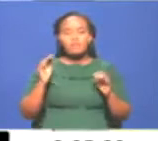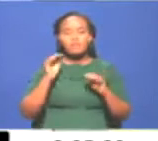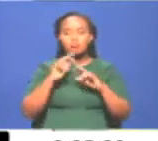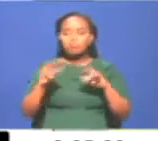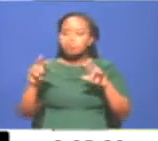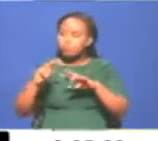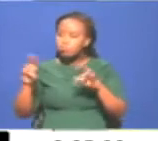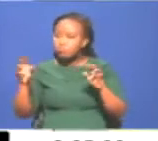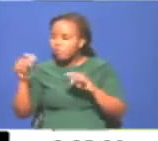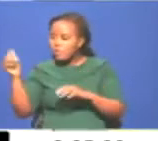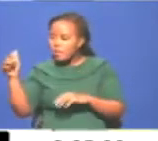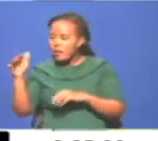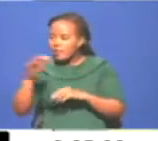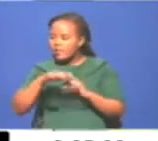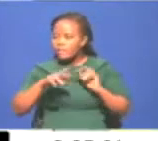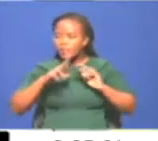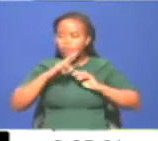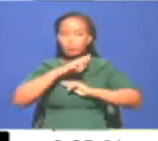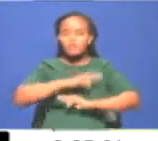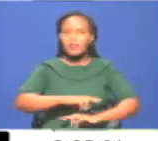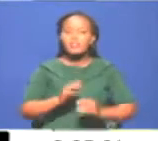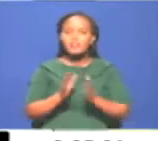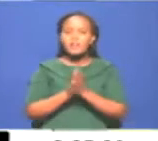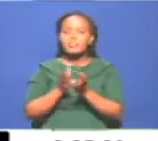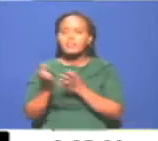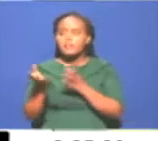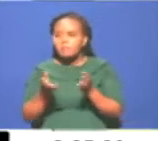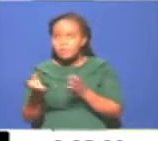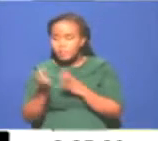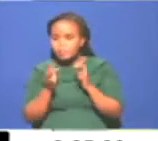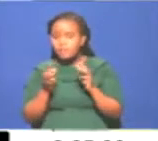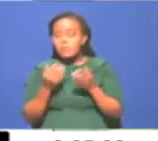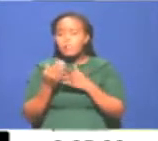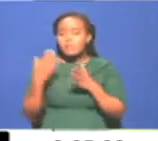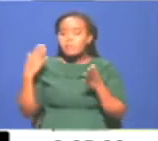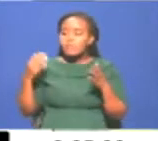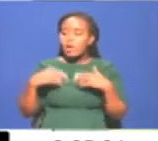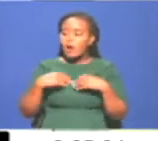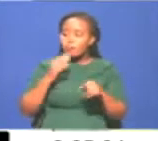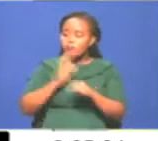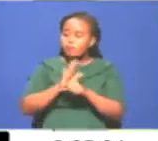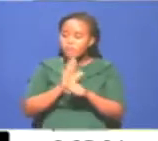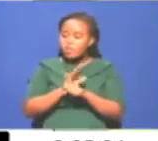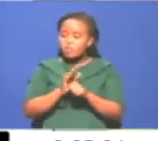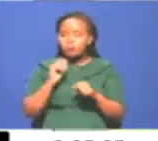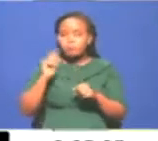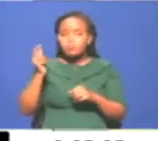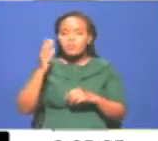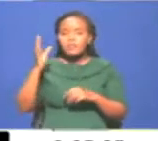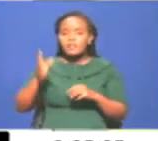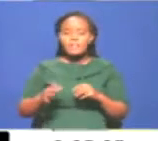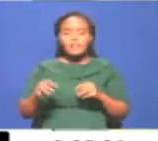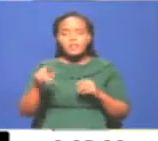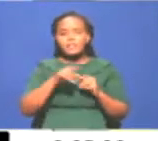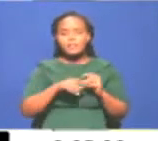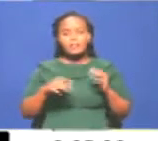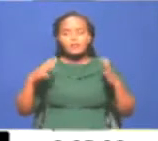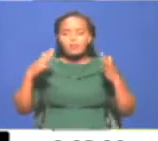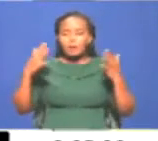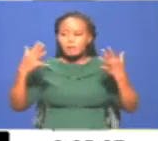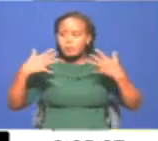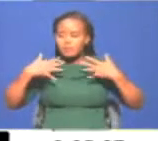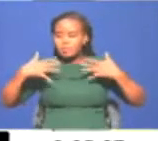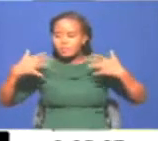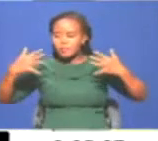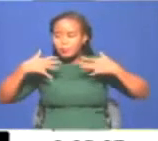relax and do business. The park has often provided many Kenyans with a place to unwind and enjoy the cool breeze, especially during the